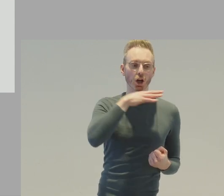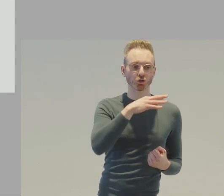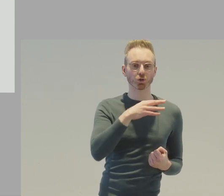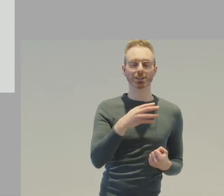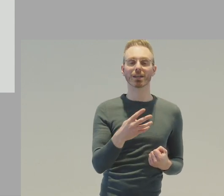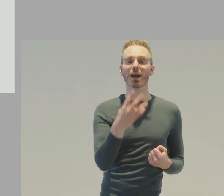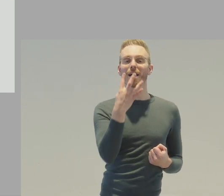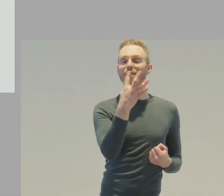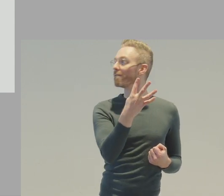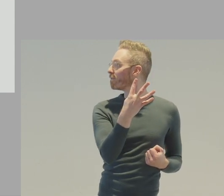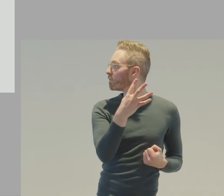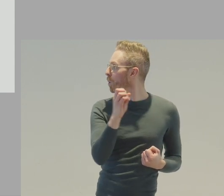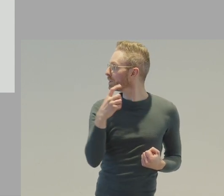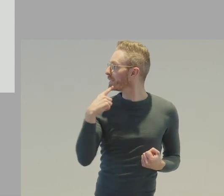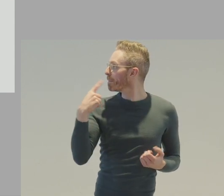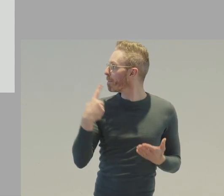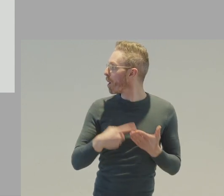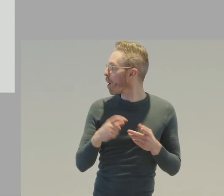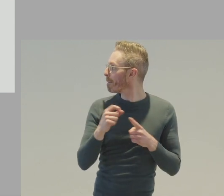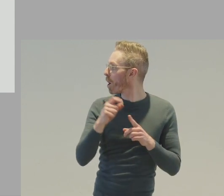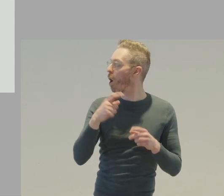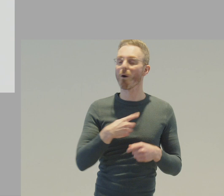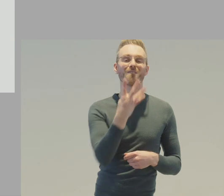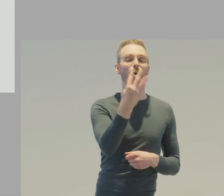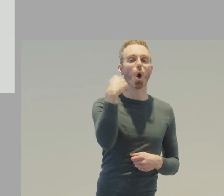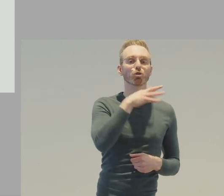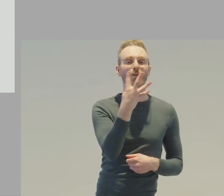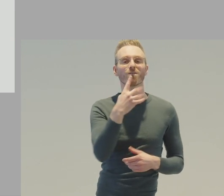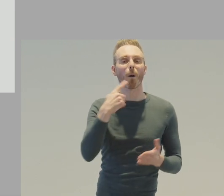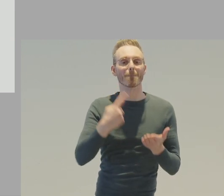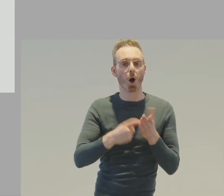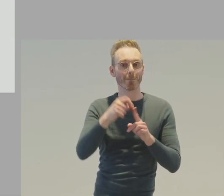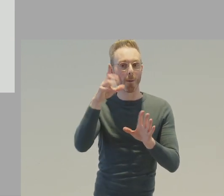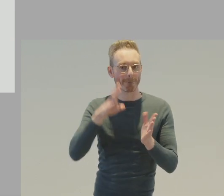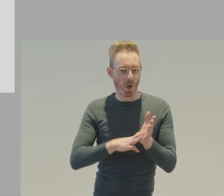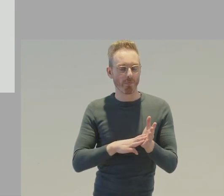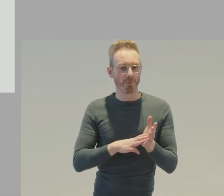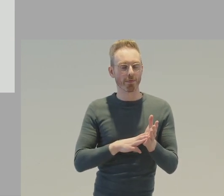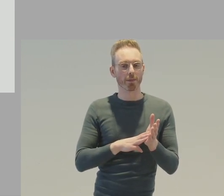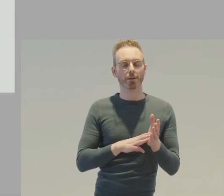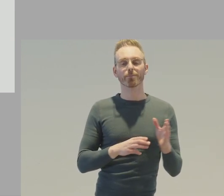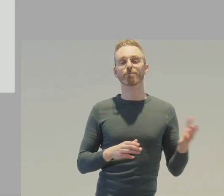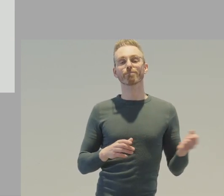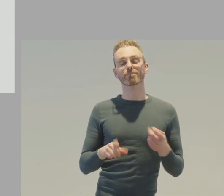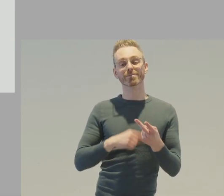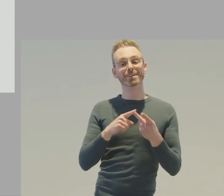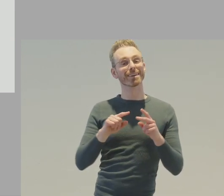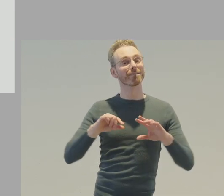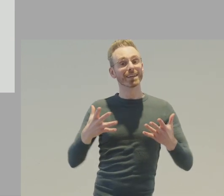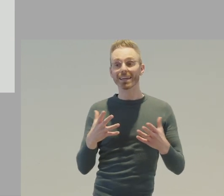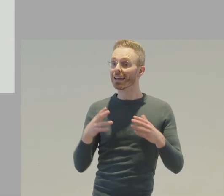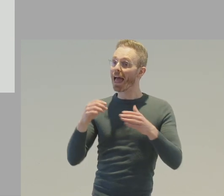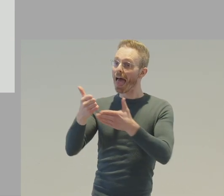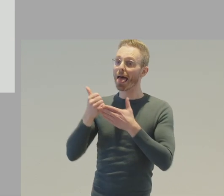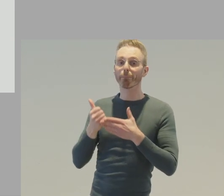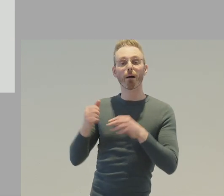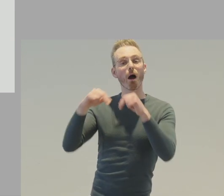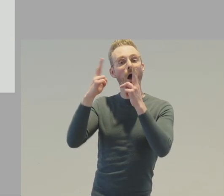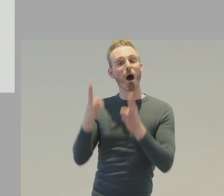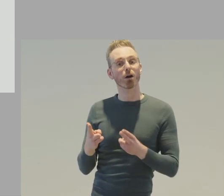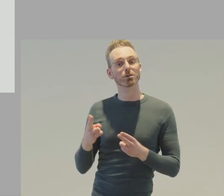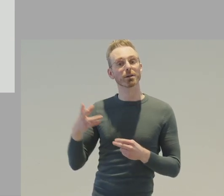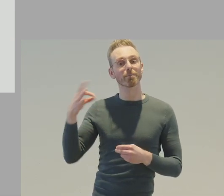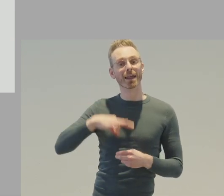any payments from universal credit. If you don't get help with housing costs, you can earn up to £673 a